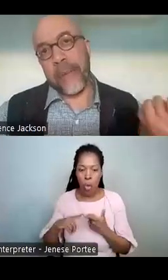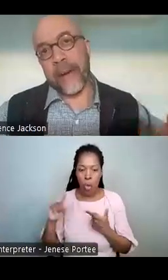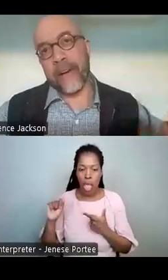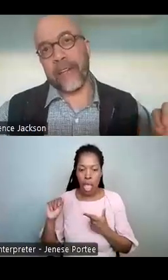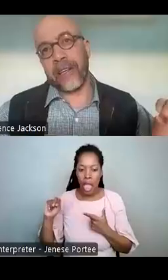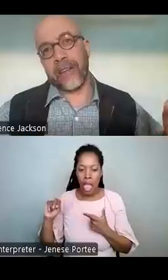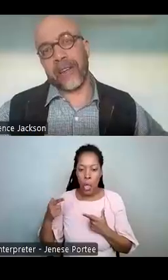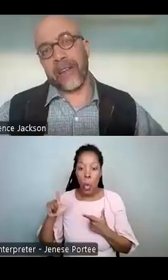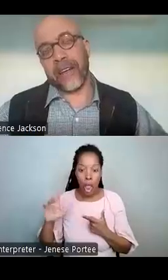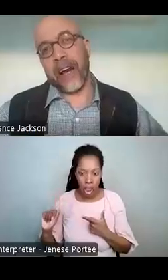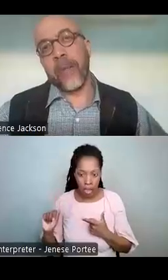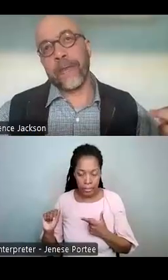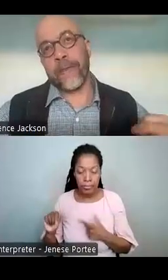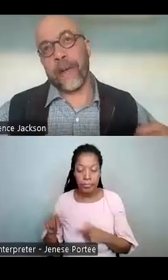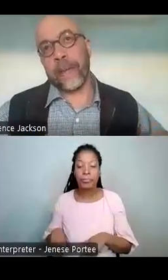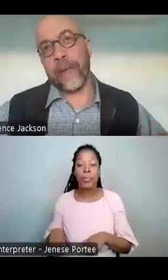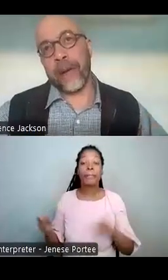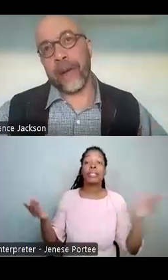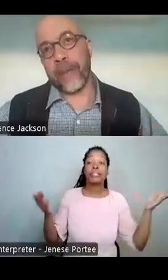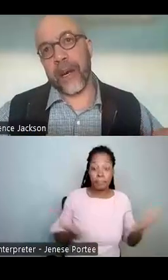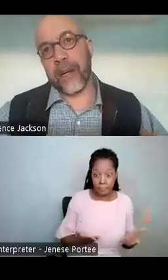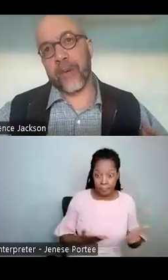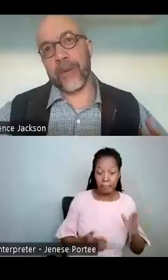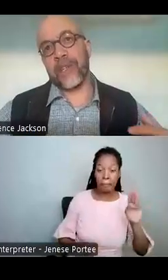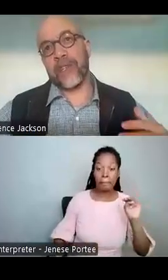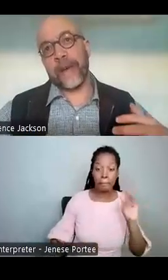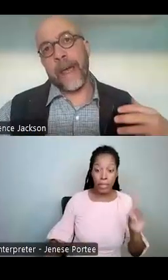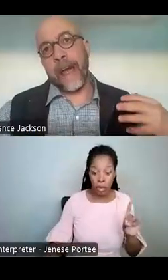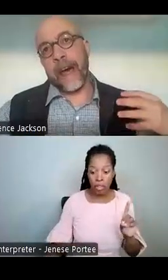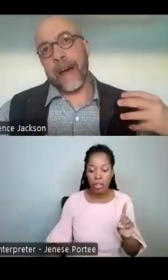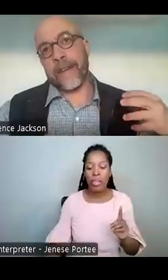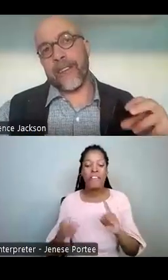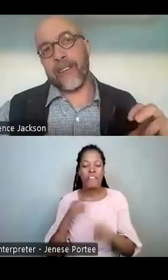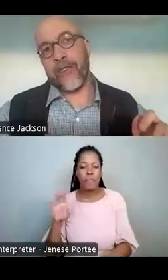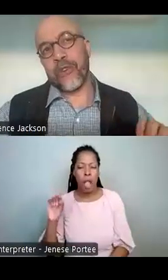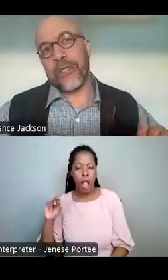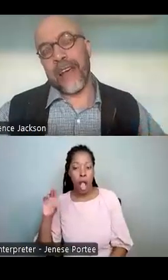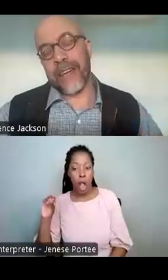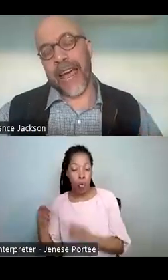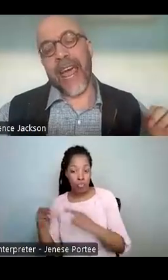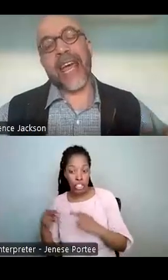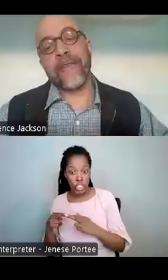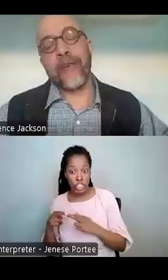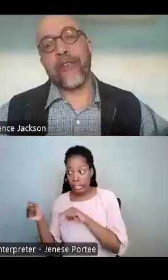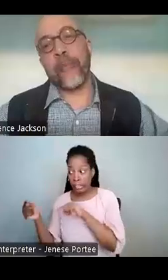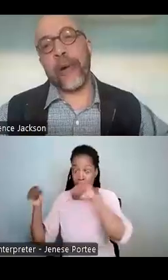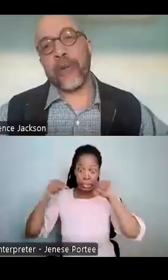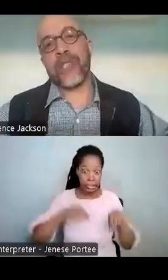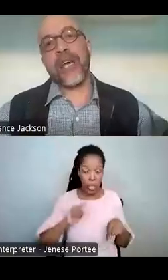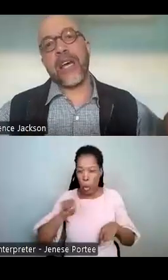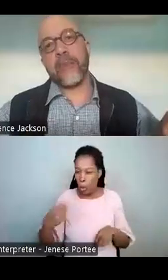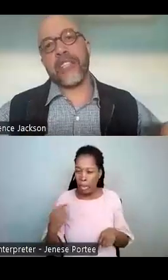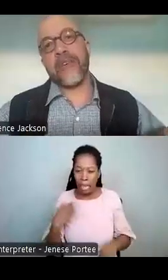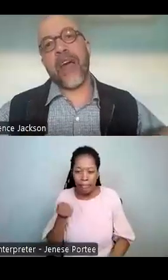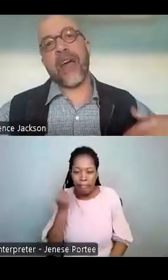in Maryland, like coming from the Congo region, you only have like a handful of